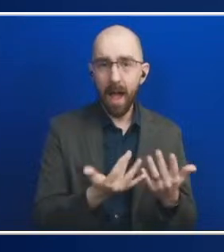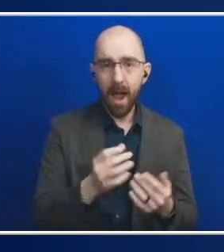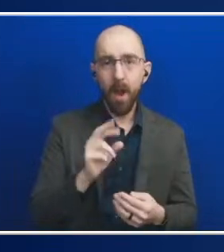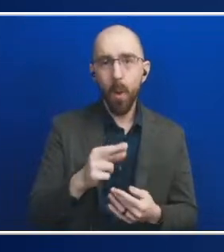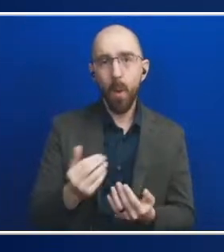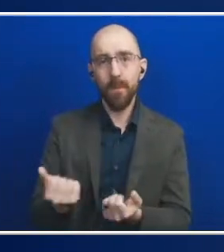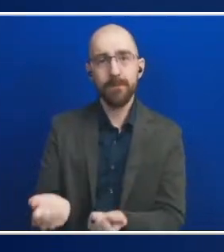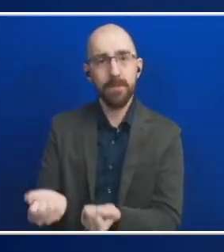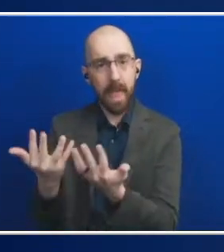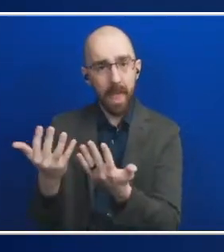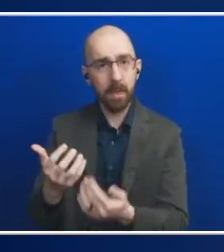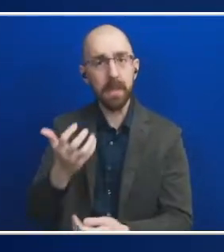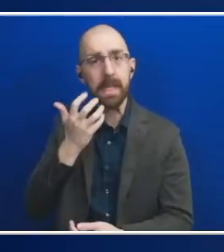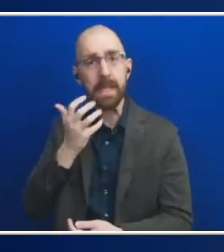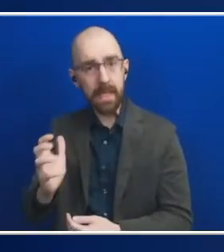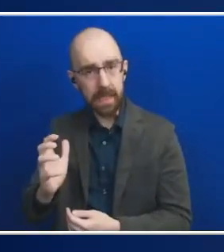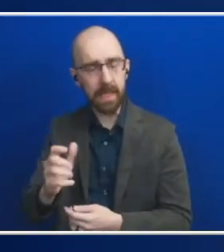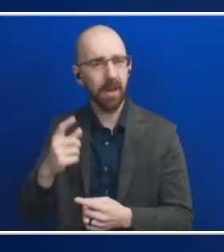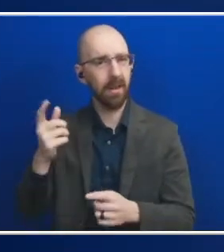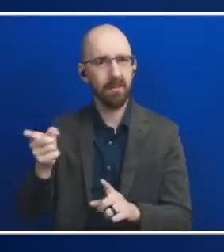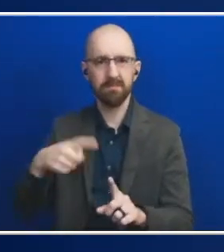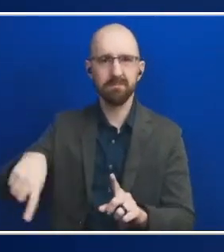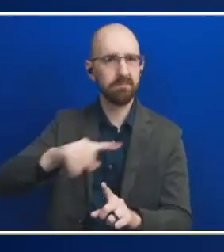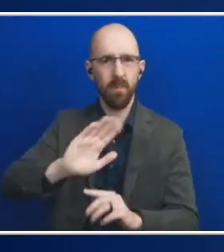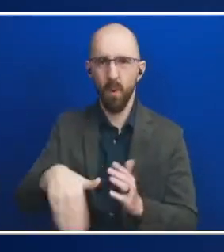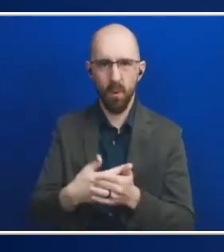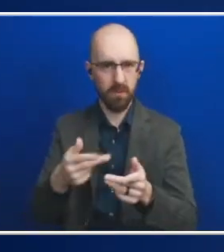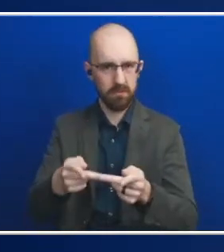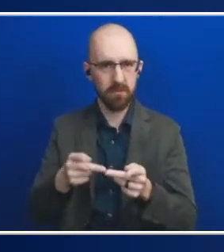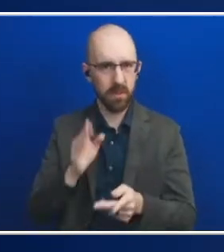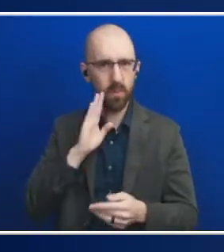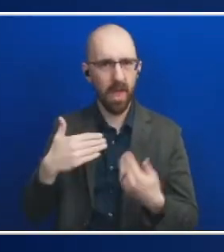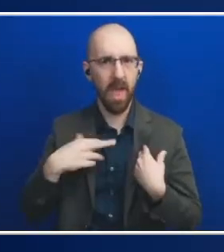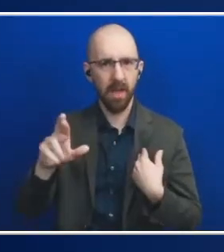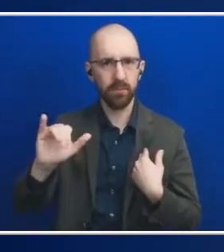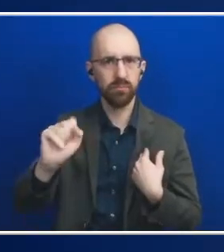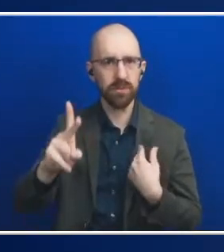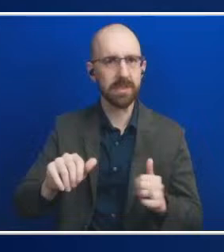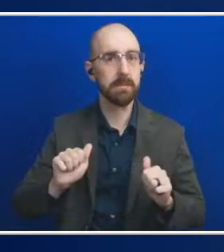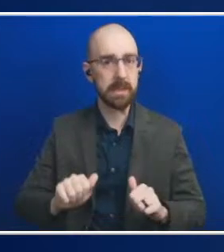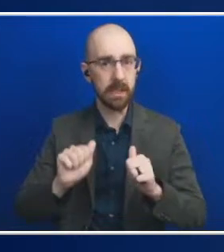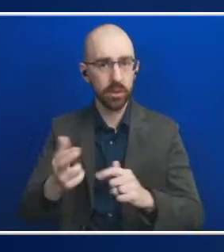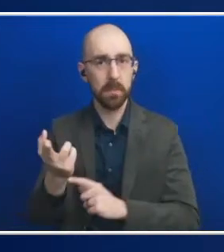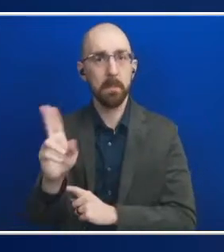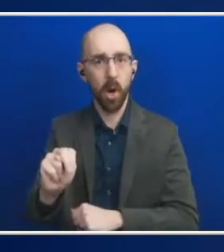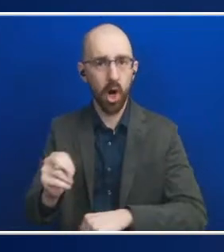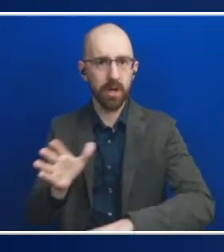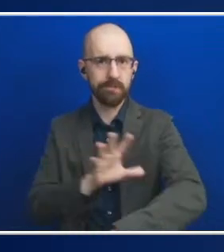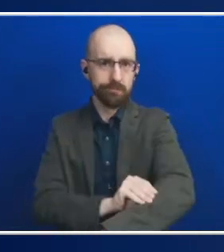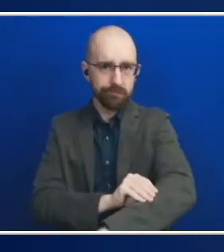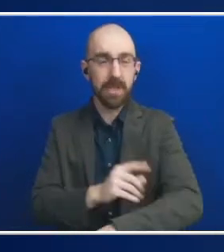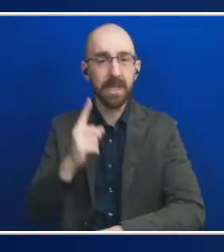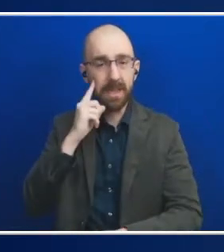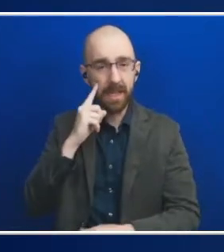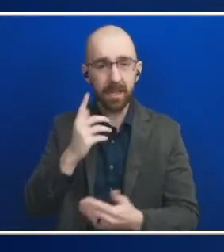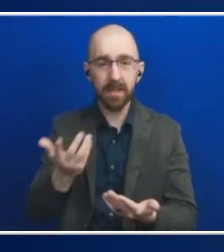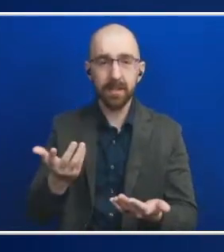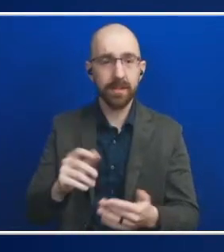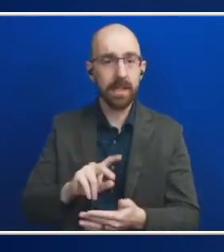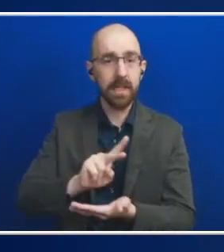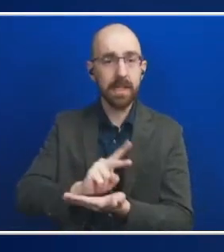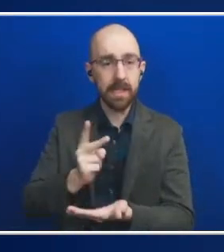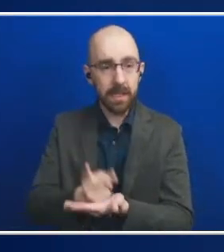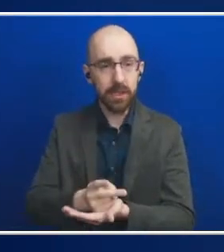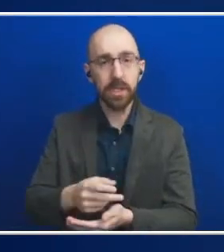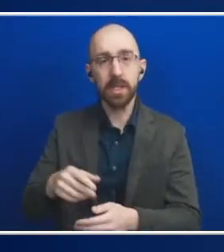heat. These are all the places where people have potentially got burned. Like if you think of a stove in kitchen, oven in the